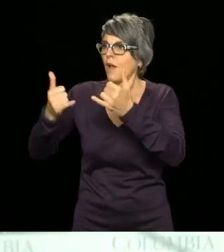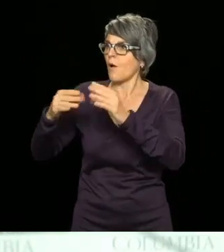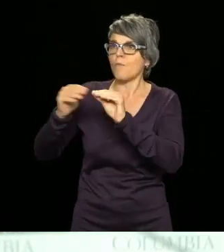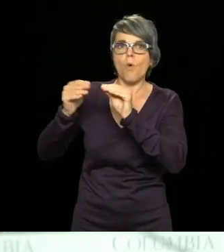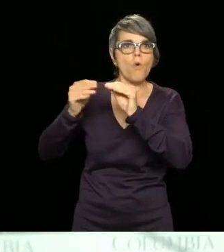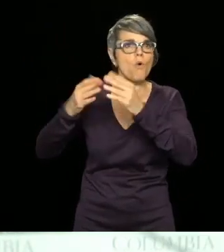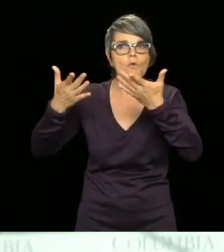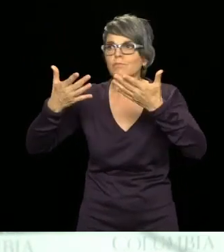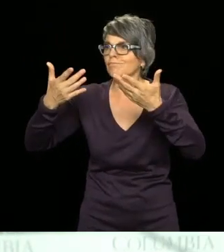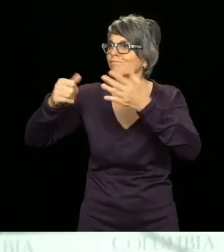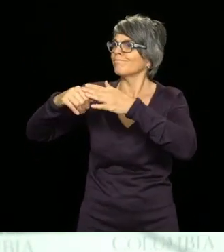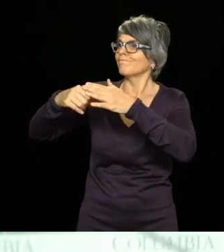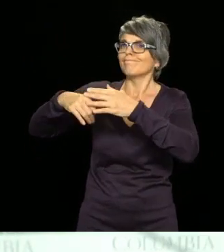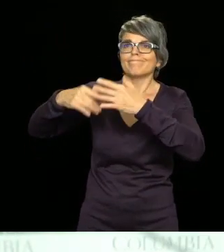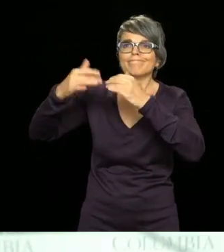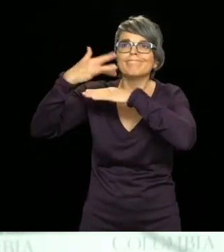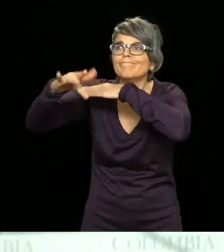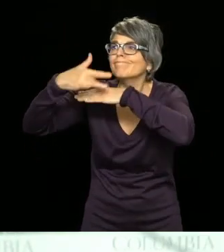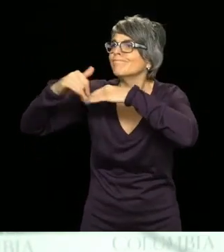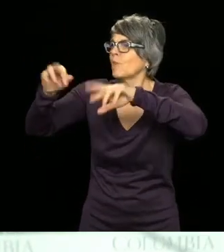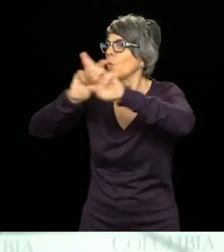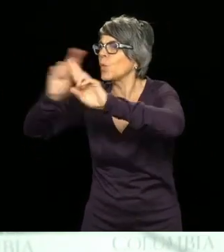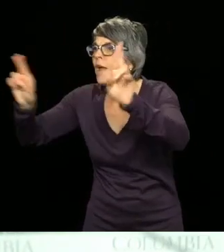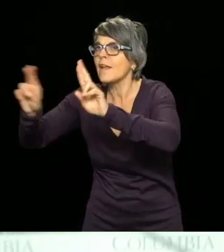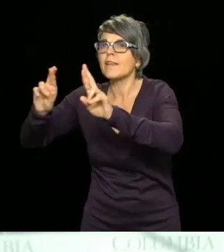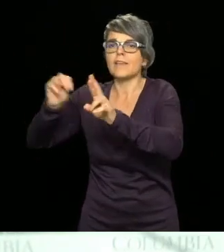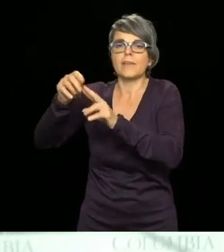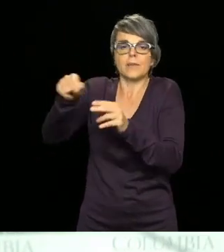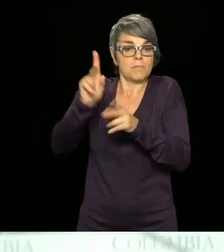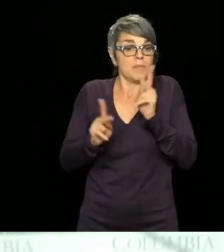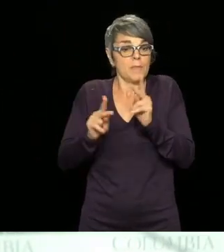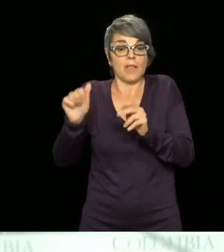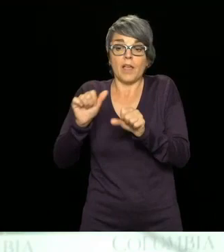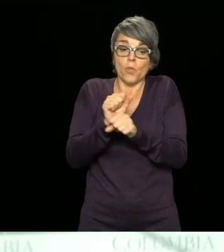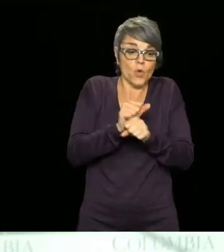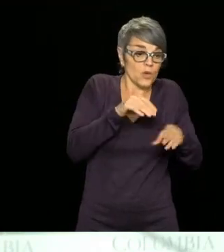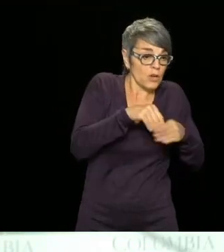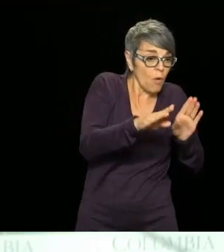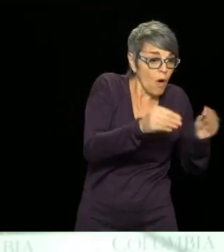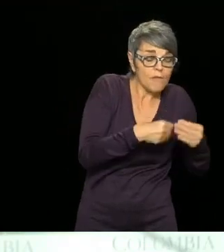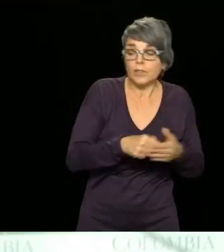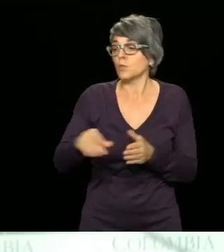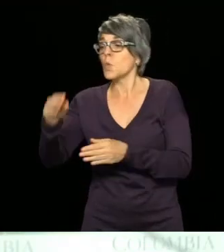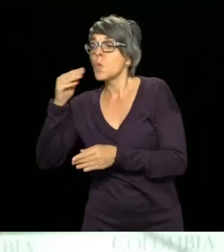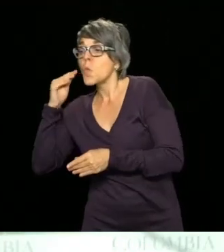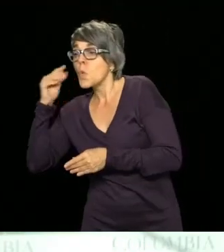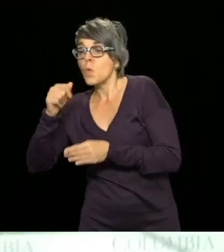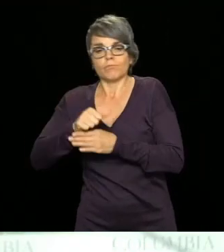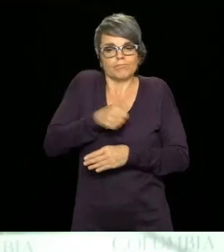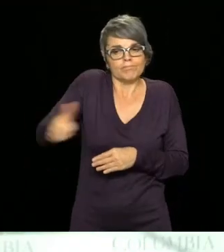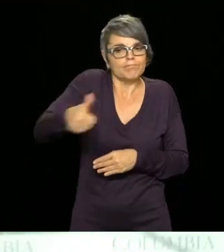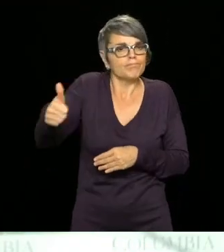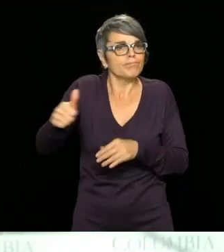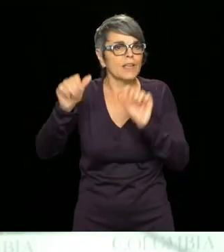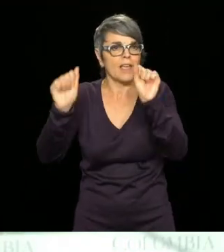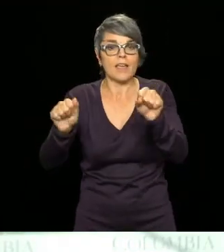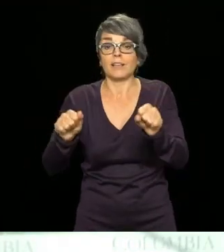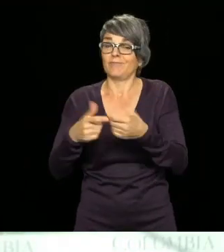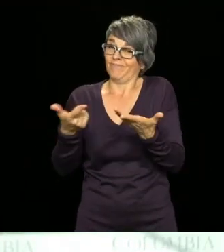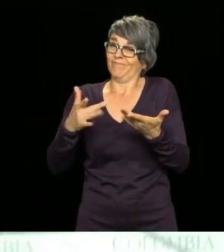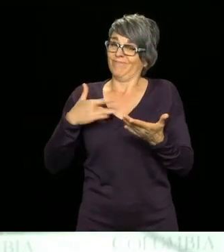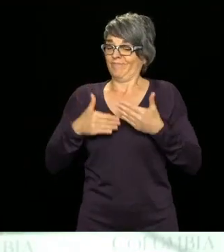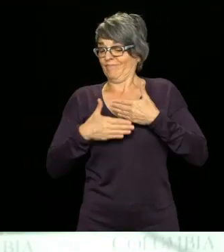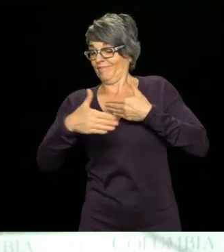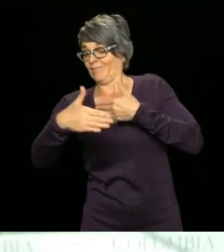go back and forth from their offices to home. We're expecting another wave in the fall, and so if we can have the programs have what they